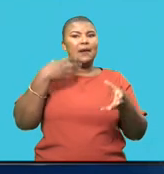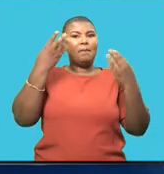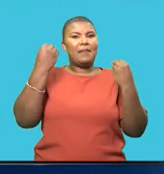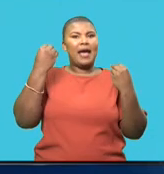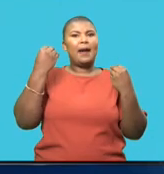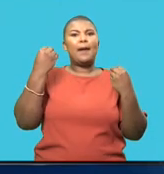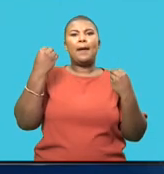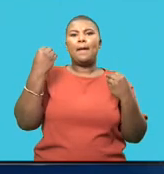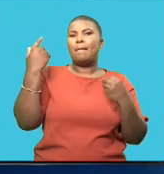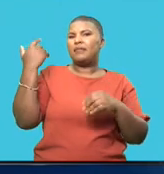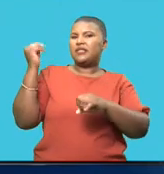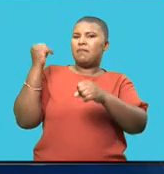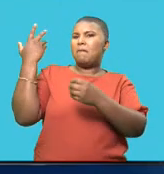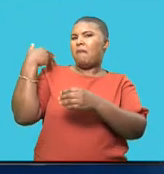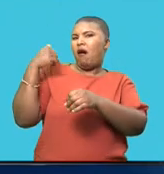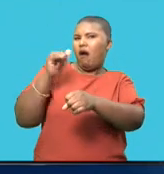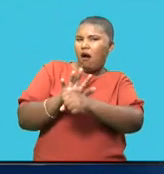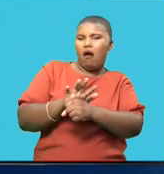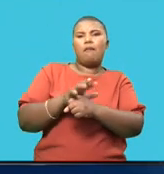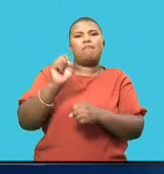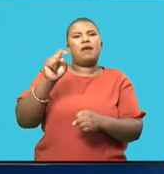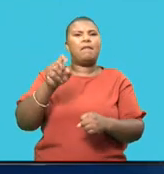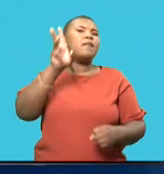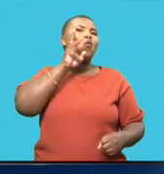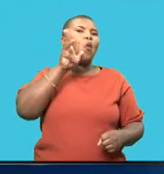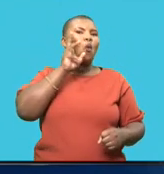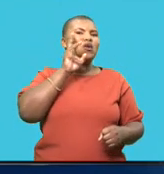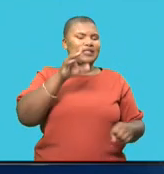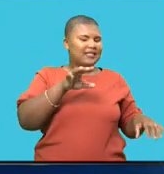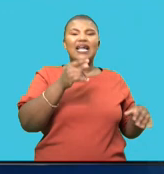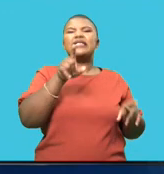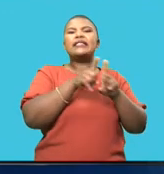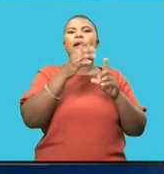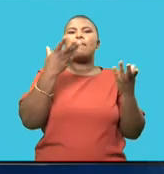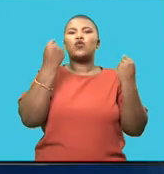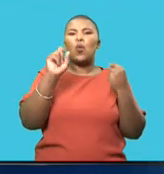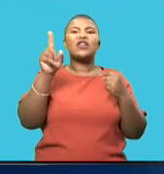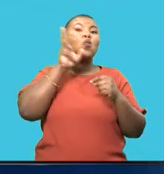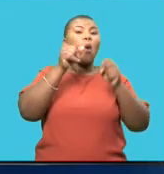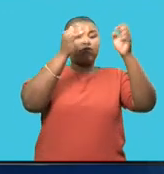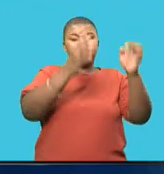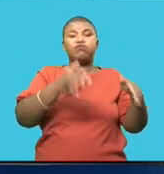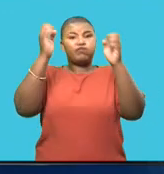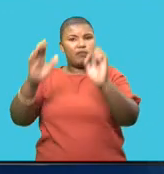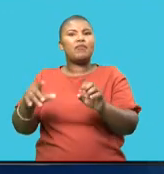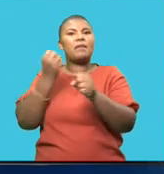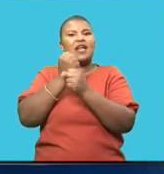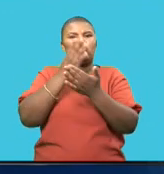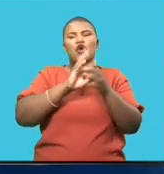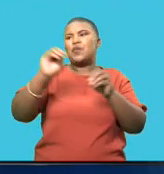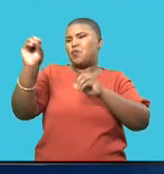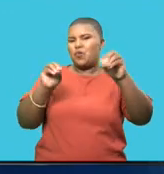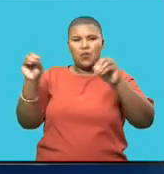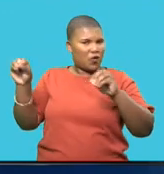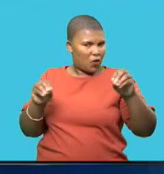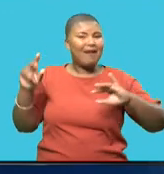so we'd have fire engines that will respond from a certain station, then we'd have backup as well, plus the water tankers should be able to move around.